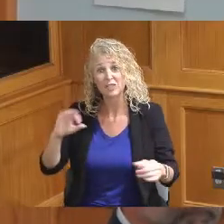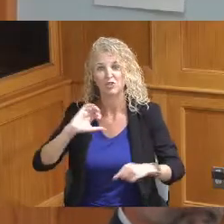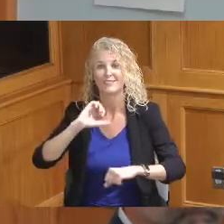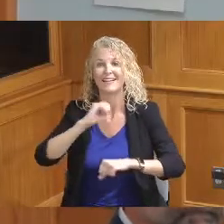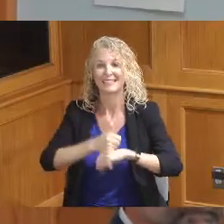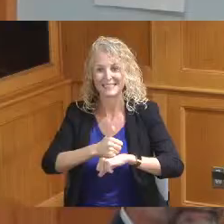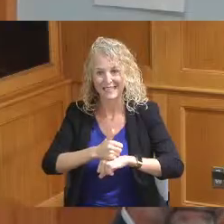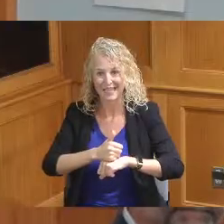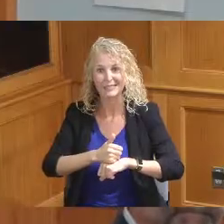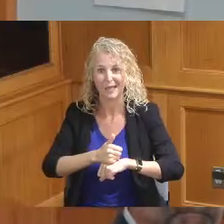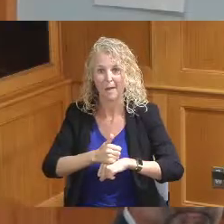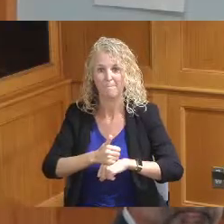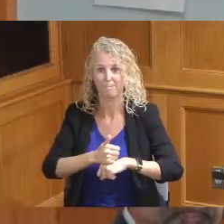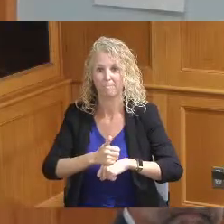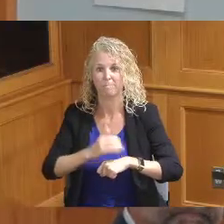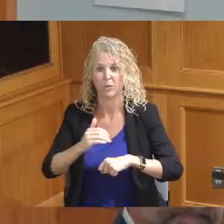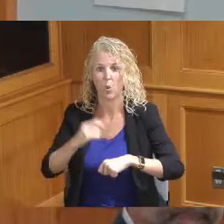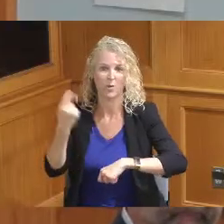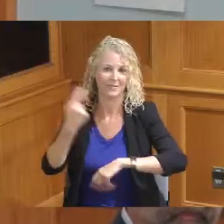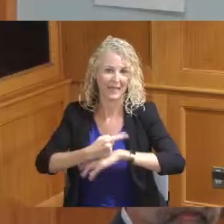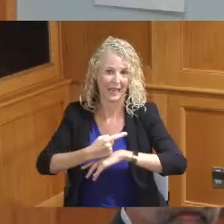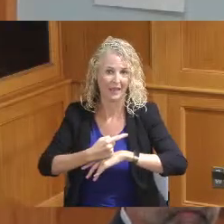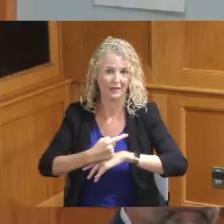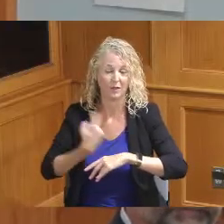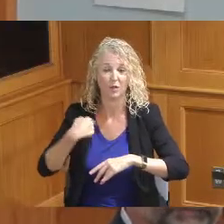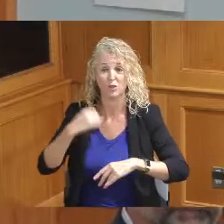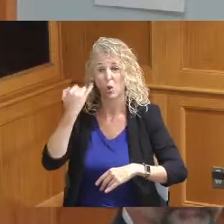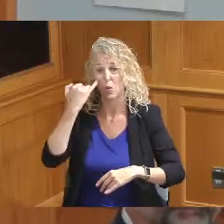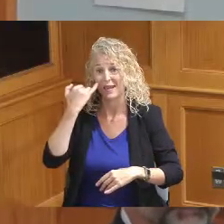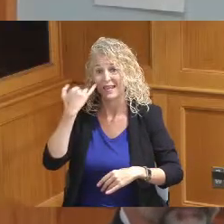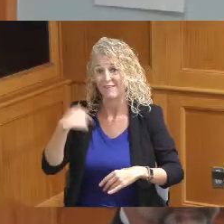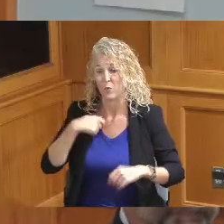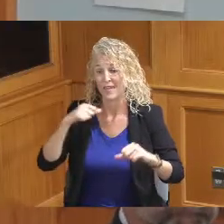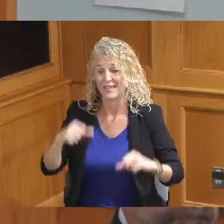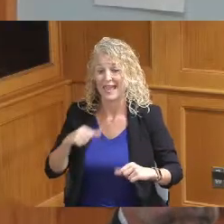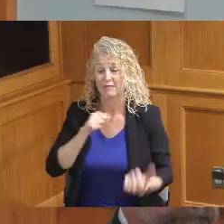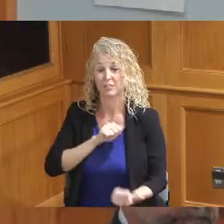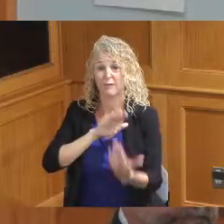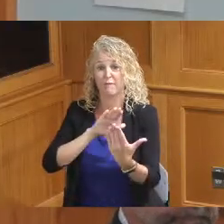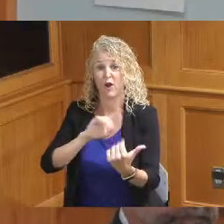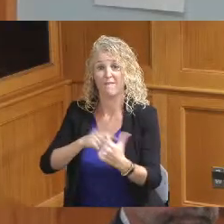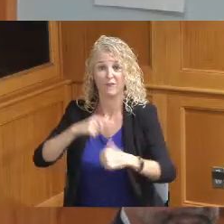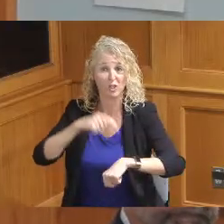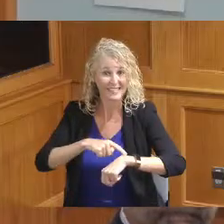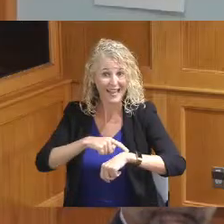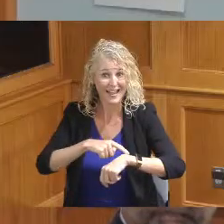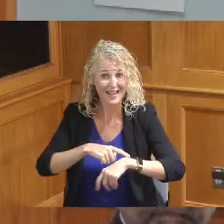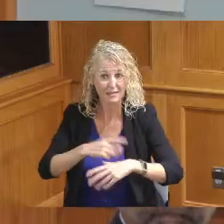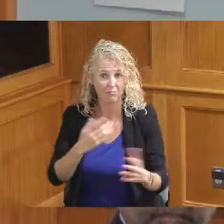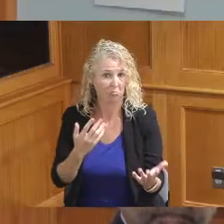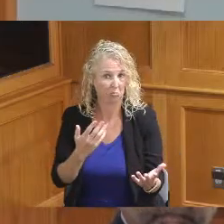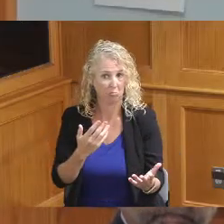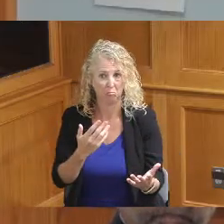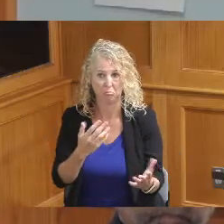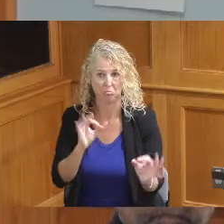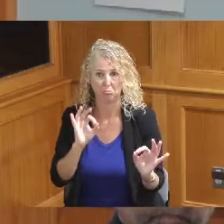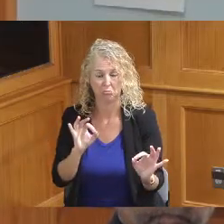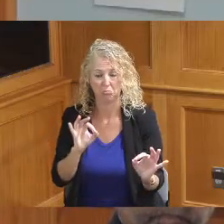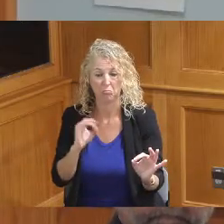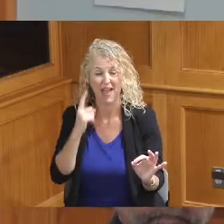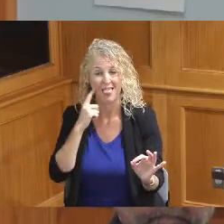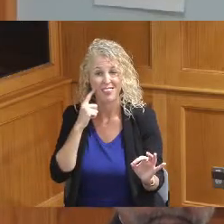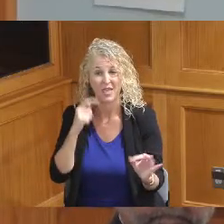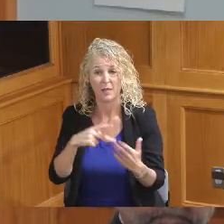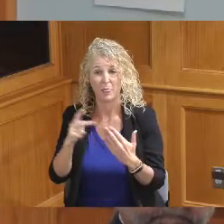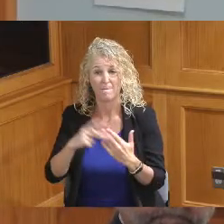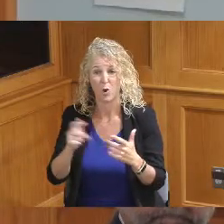your event horizon. After that, everything kind of flows. So if we can prevent that, that's our primary focus right now. I think that once we've expanded